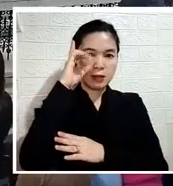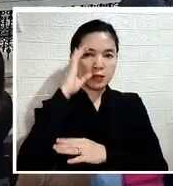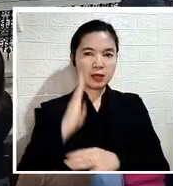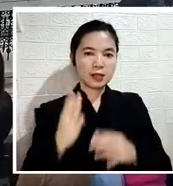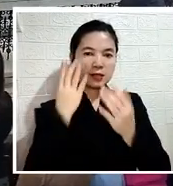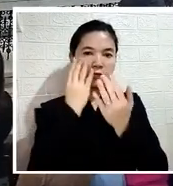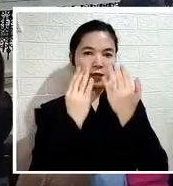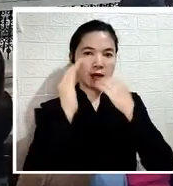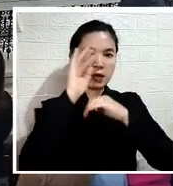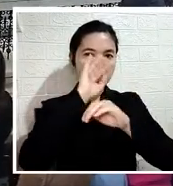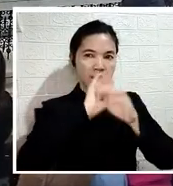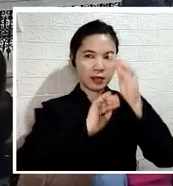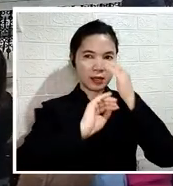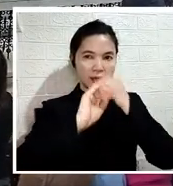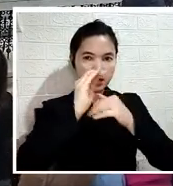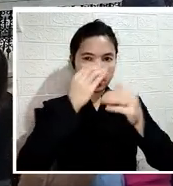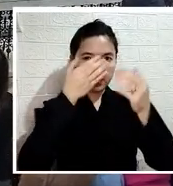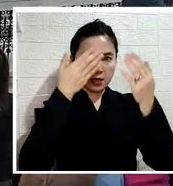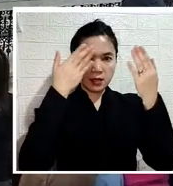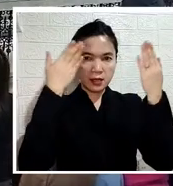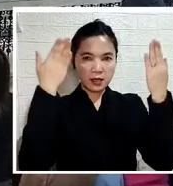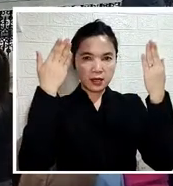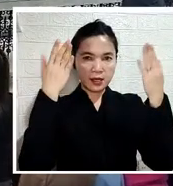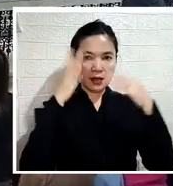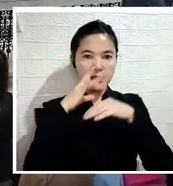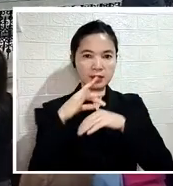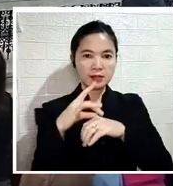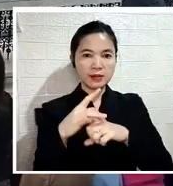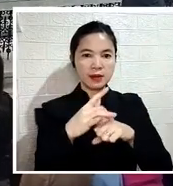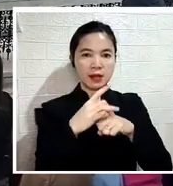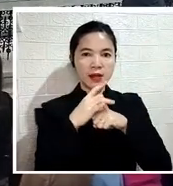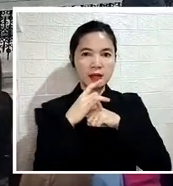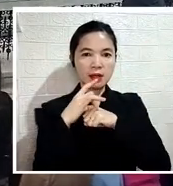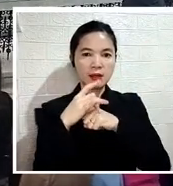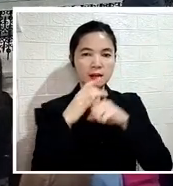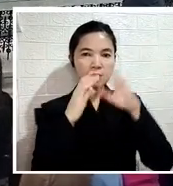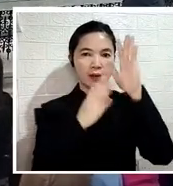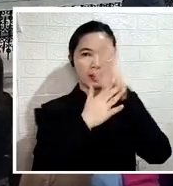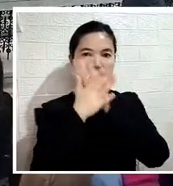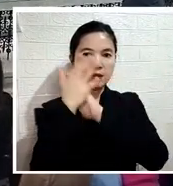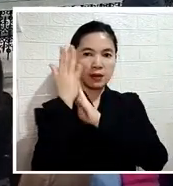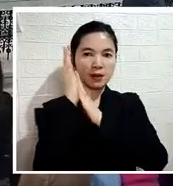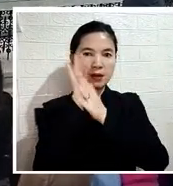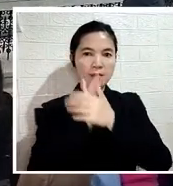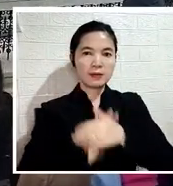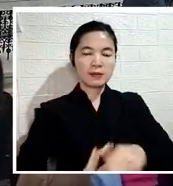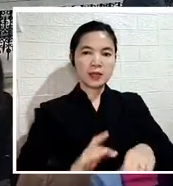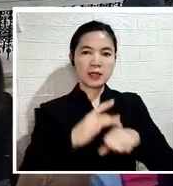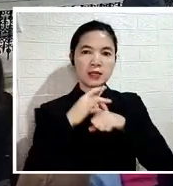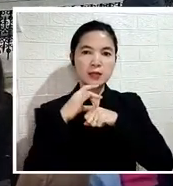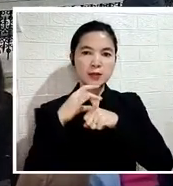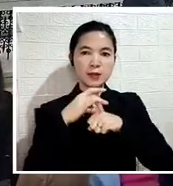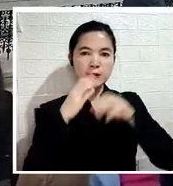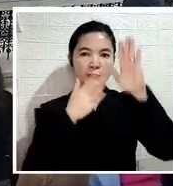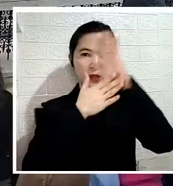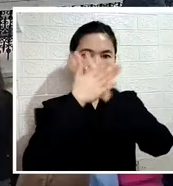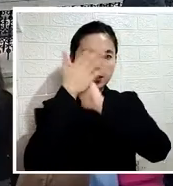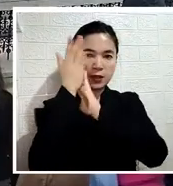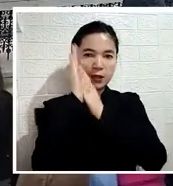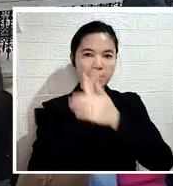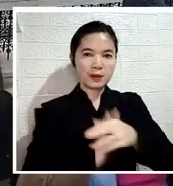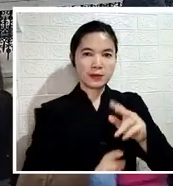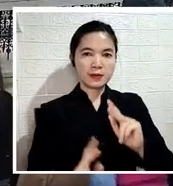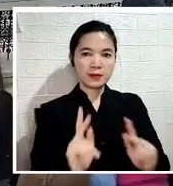to God in the highest, and on earth, peace on